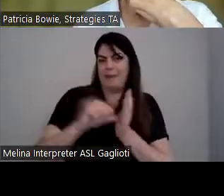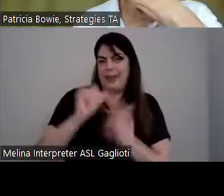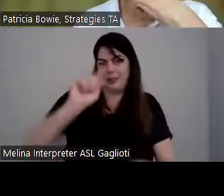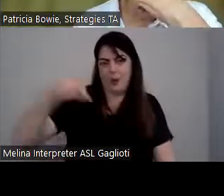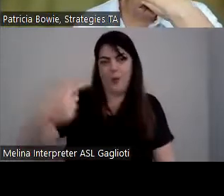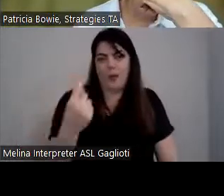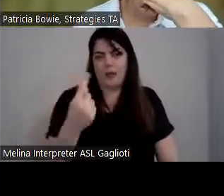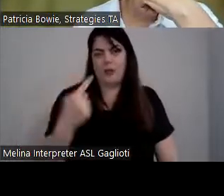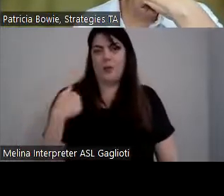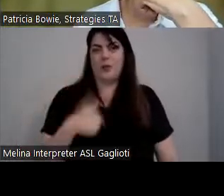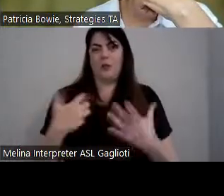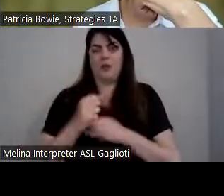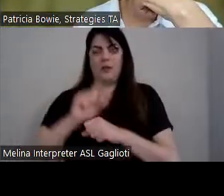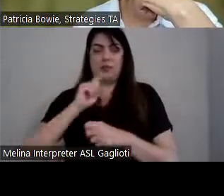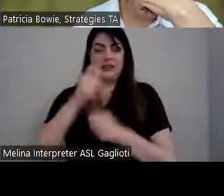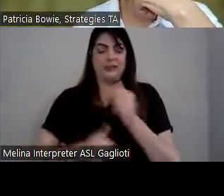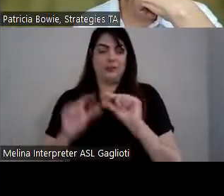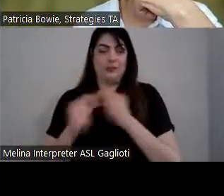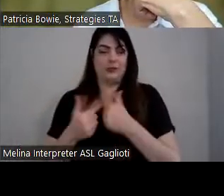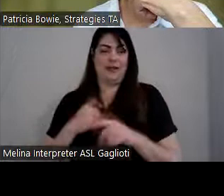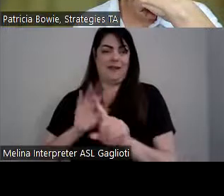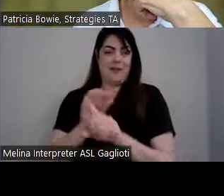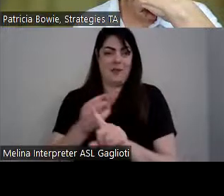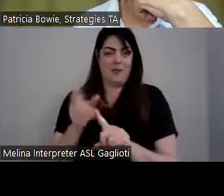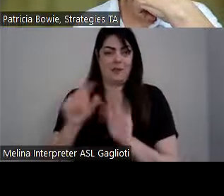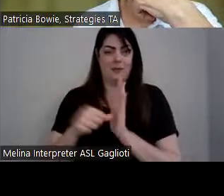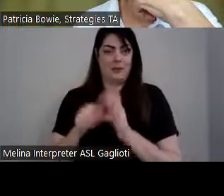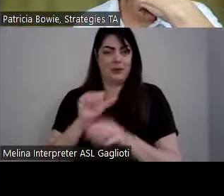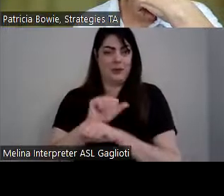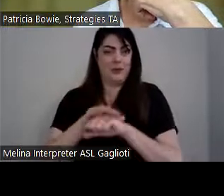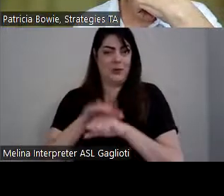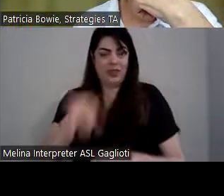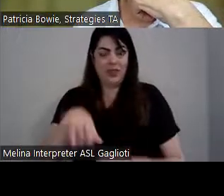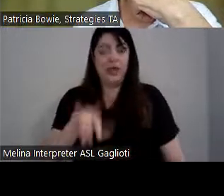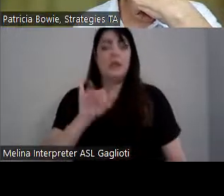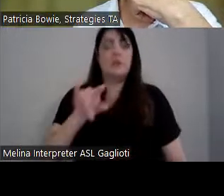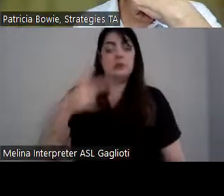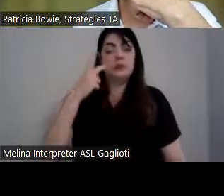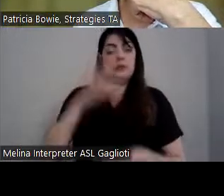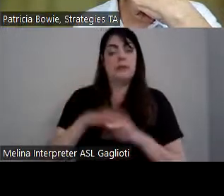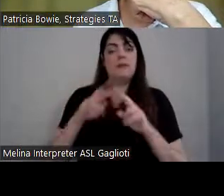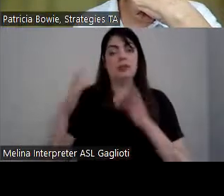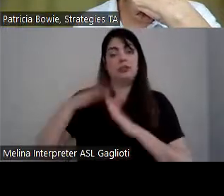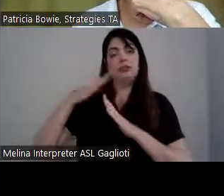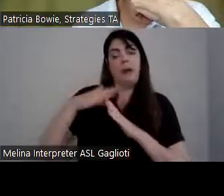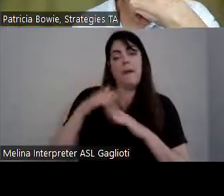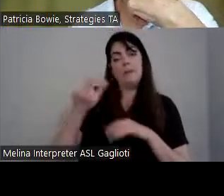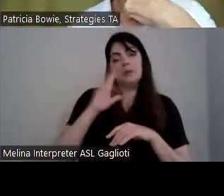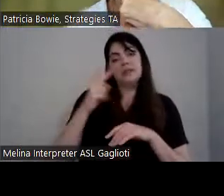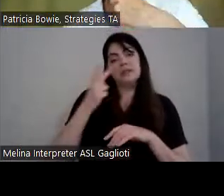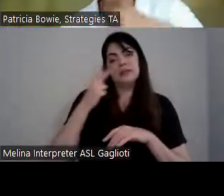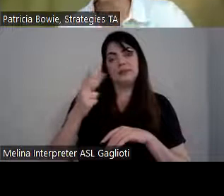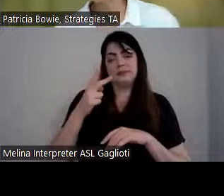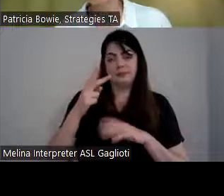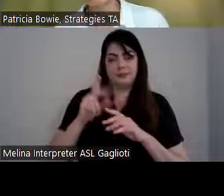that each group has their own page to work on that. If you see on the very top, you'll see the little arrows